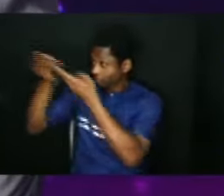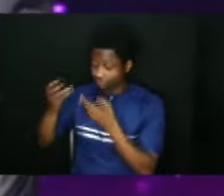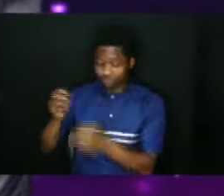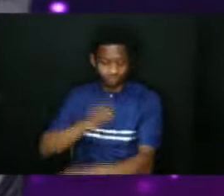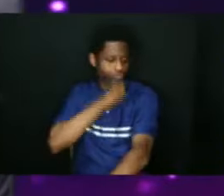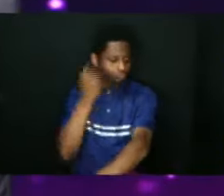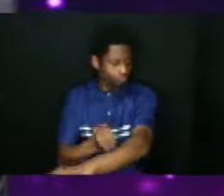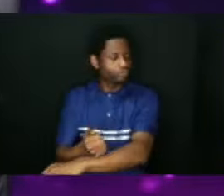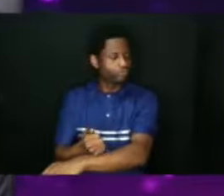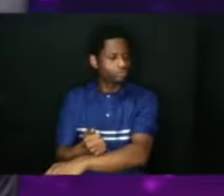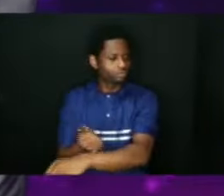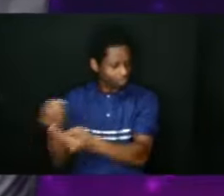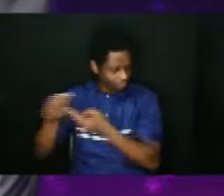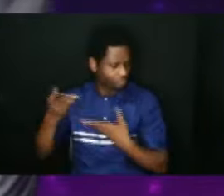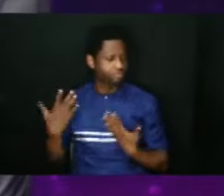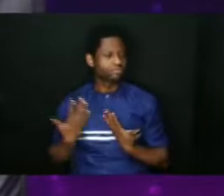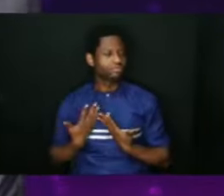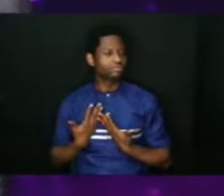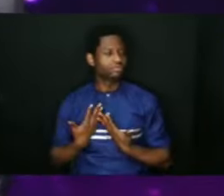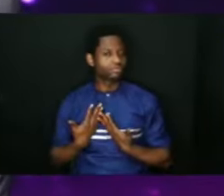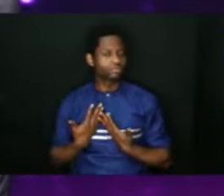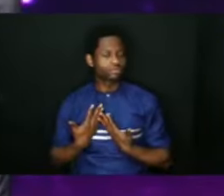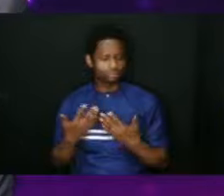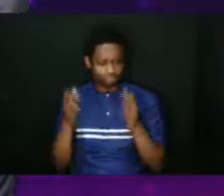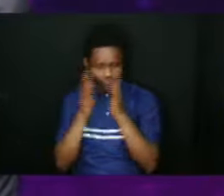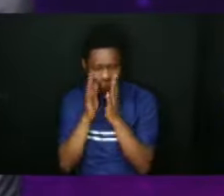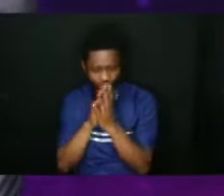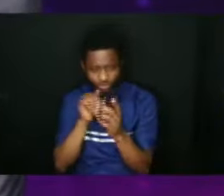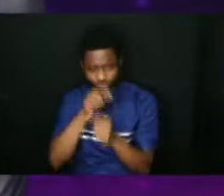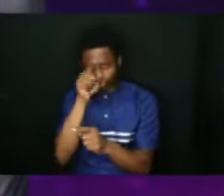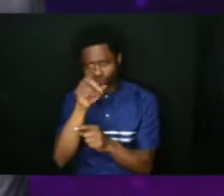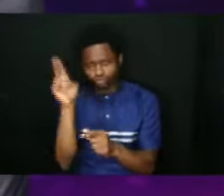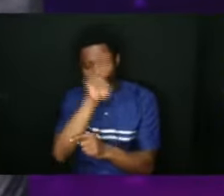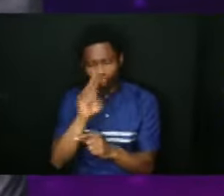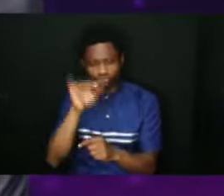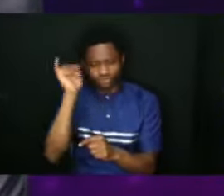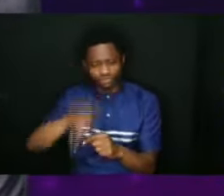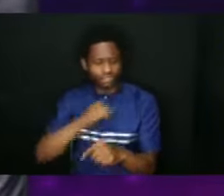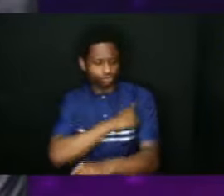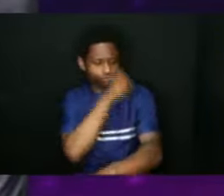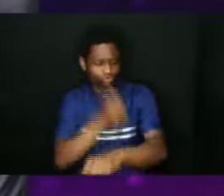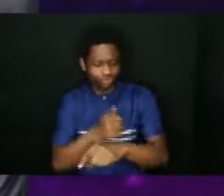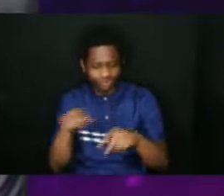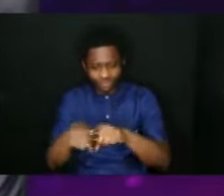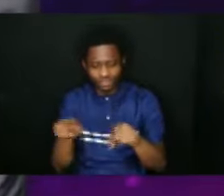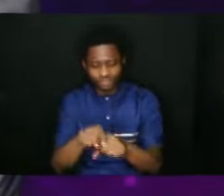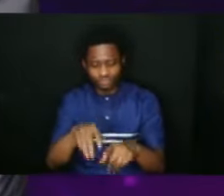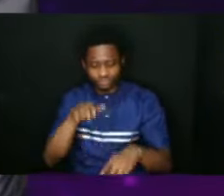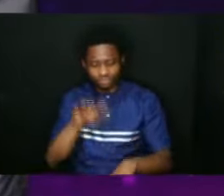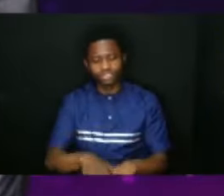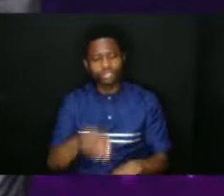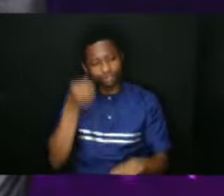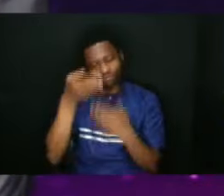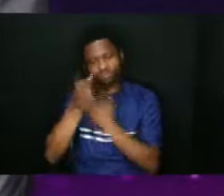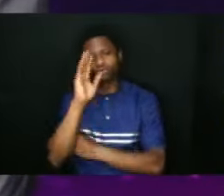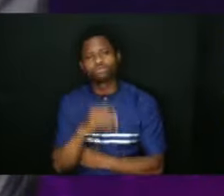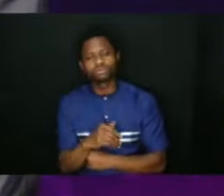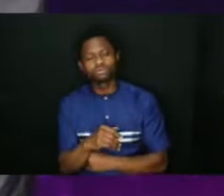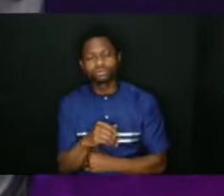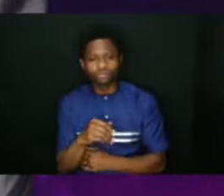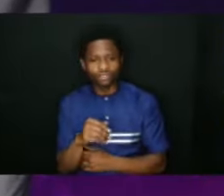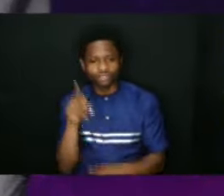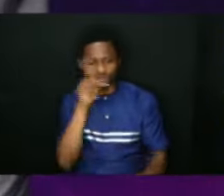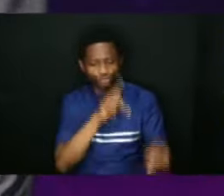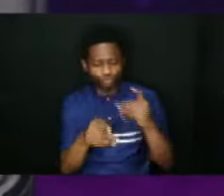Jesus, or the me, am I? And I pray that you exercise the authority as a child of God this evening.